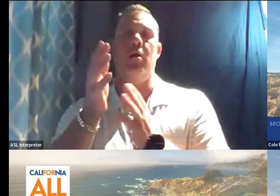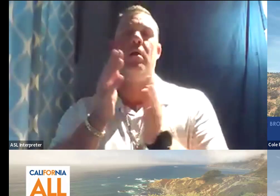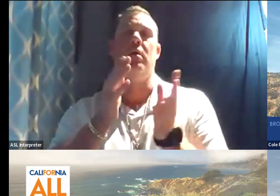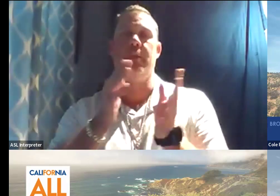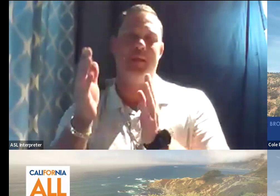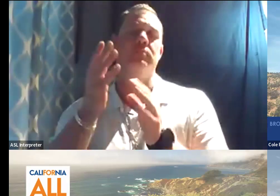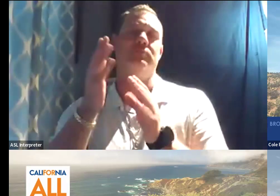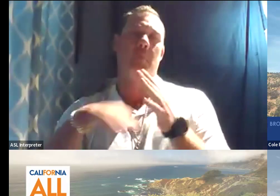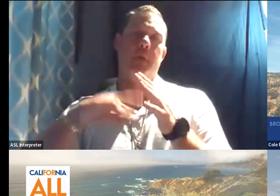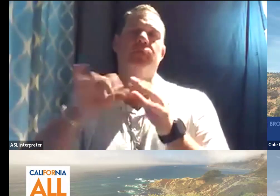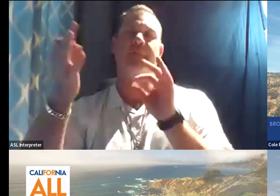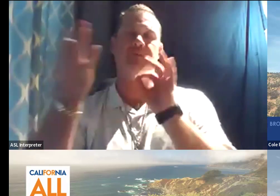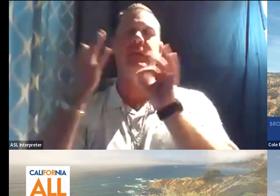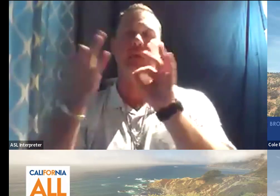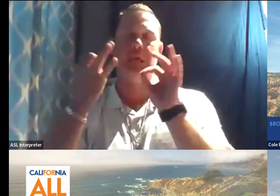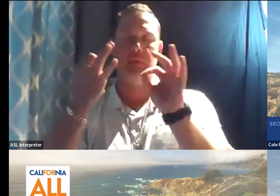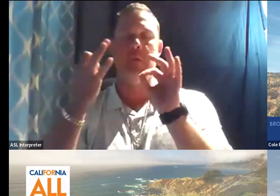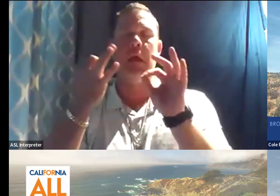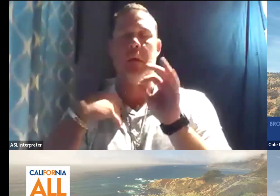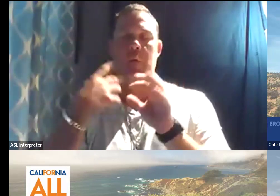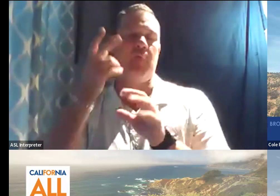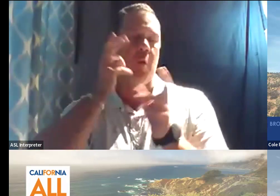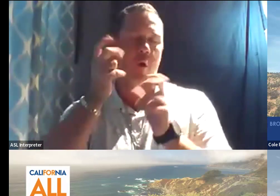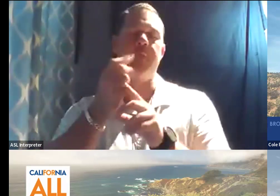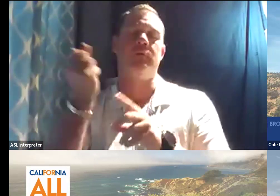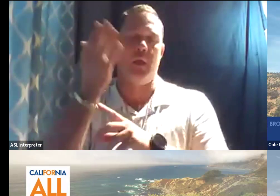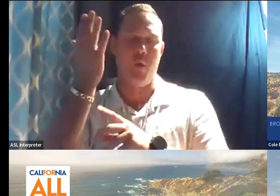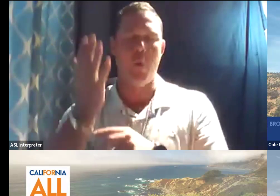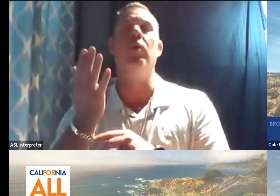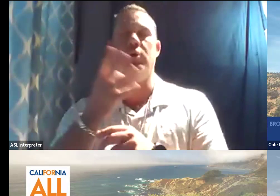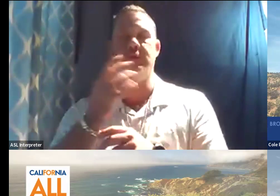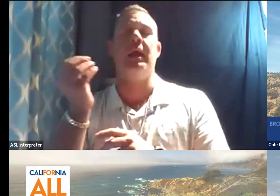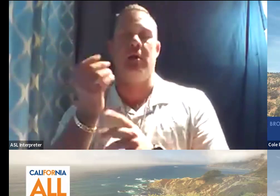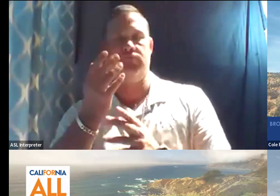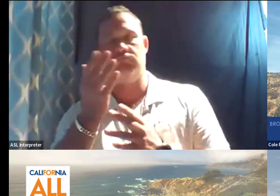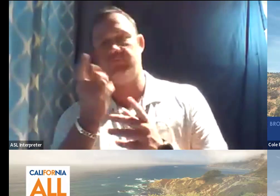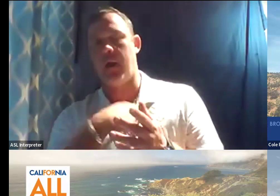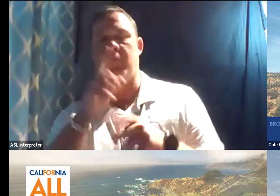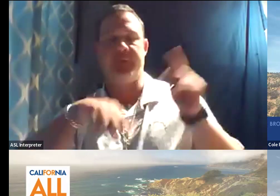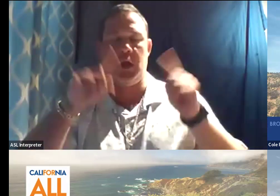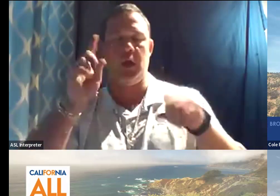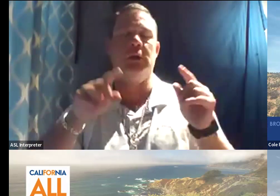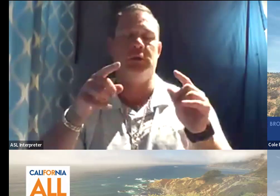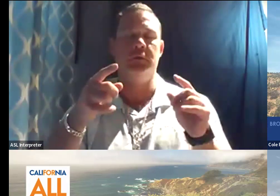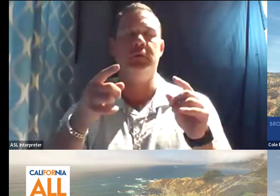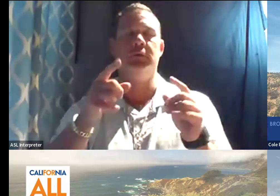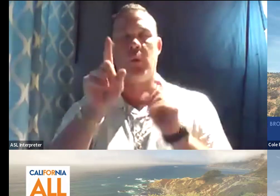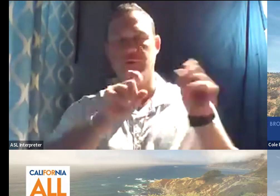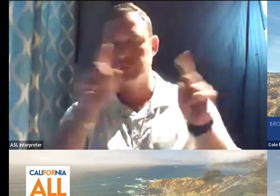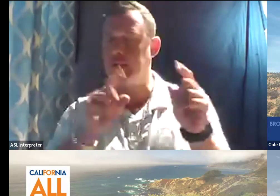on the feedback that we've heard from stakeholders and through our various engagements and